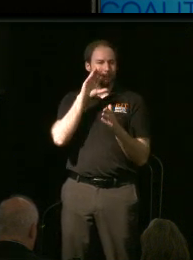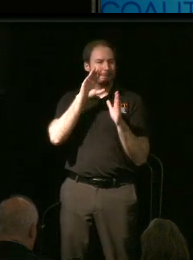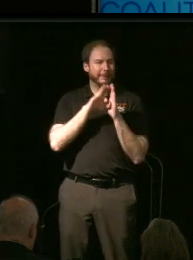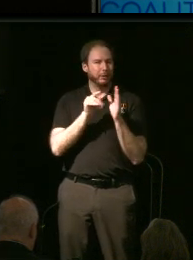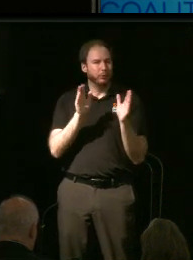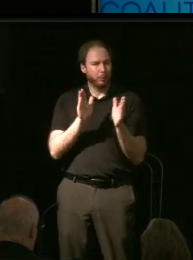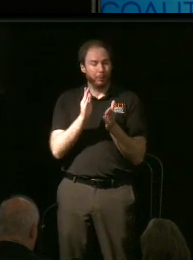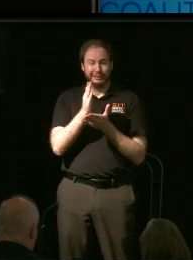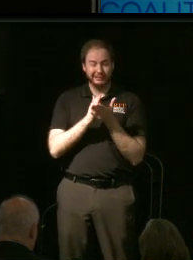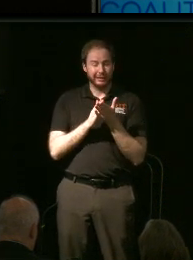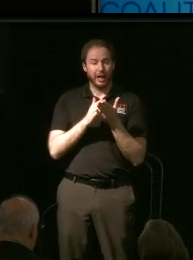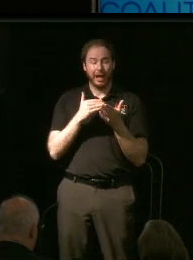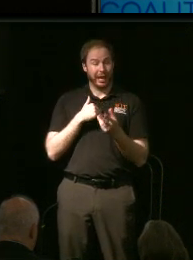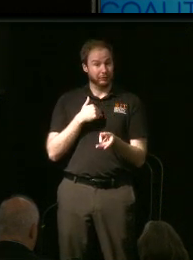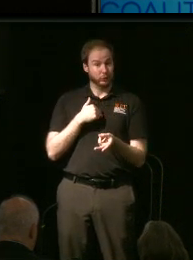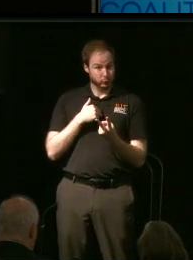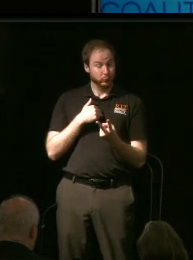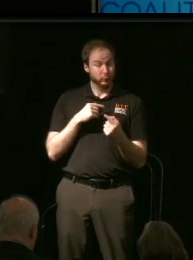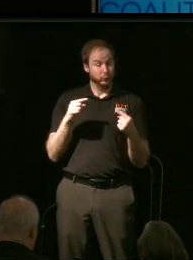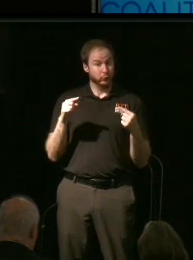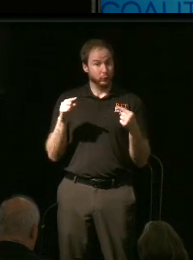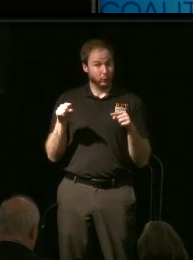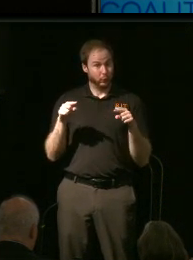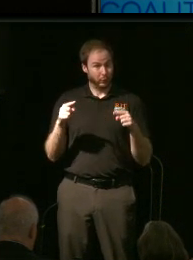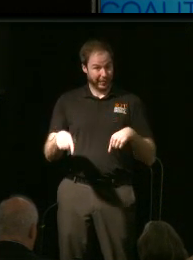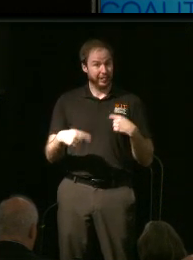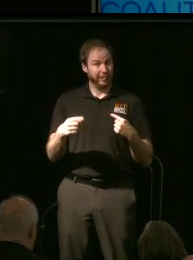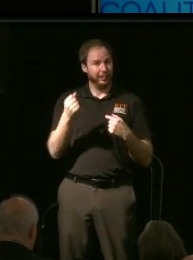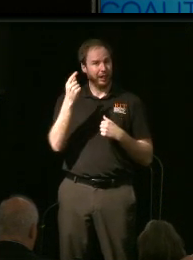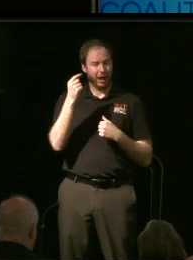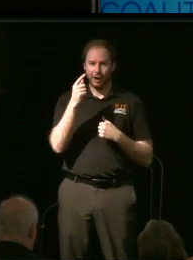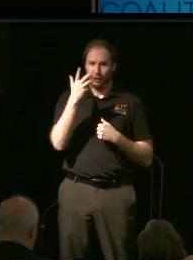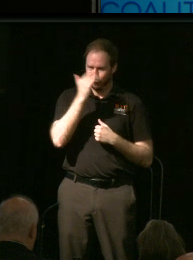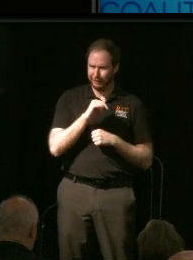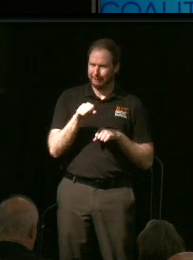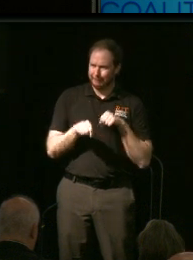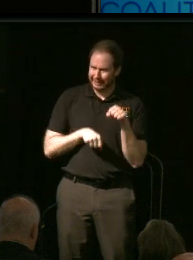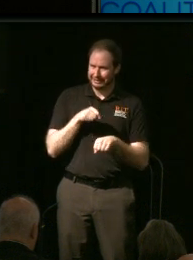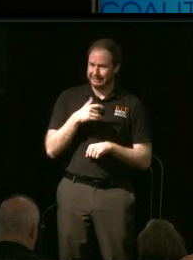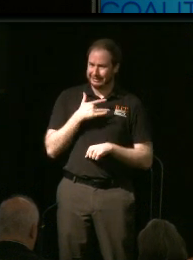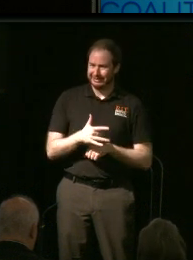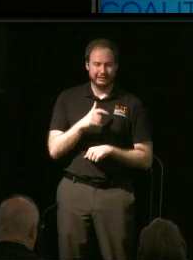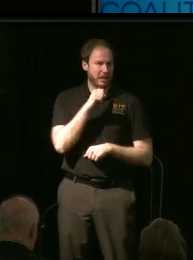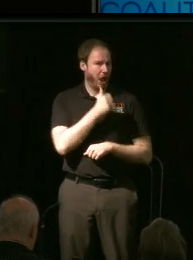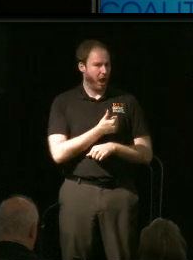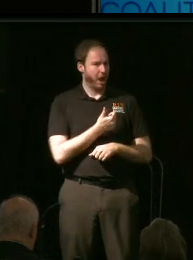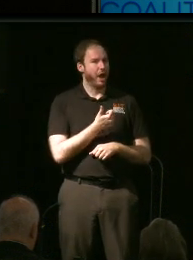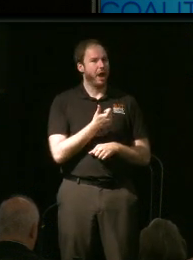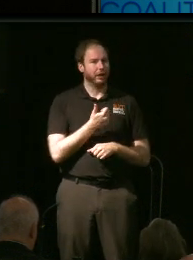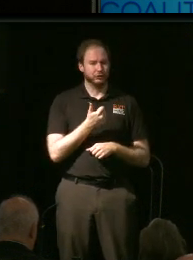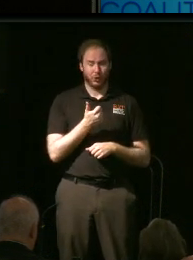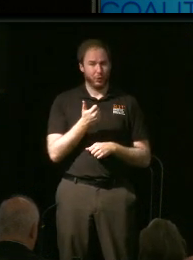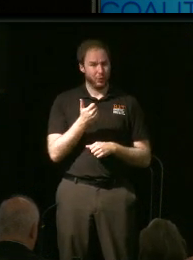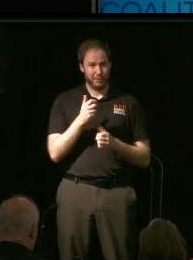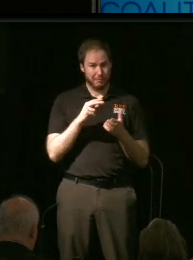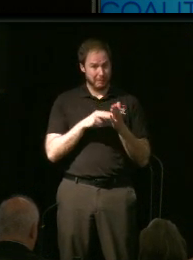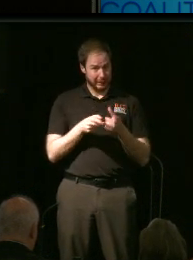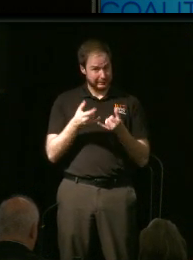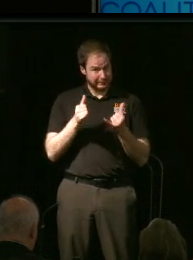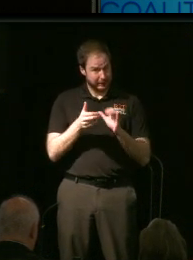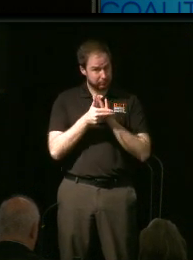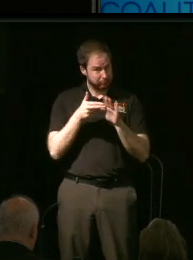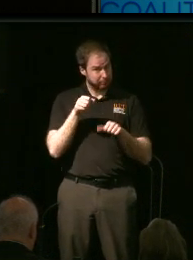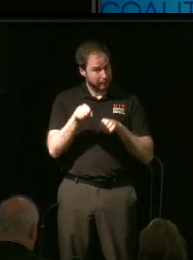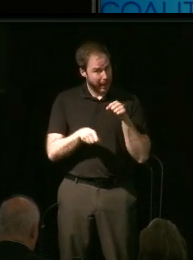these bicycles have two wheels, but a lot of them don't really look like bicycles. And so the question is, are they still